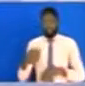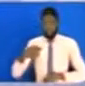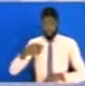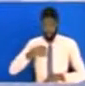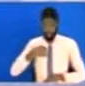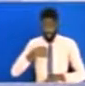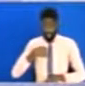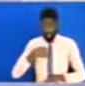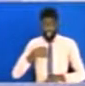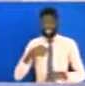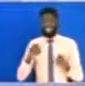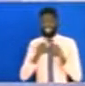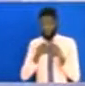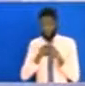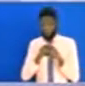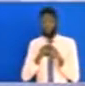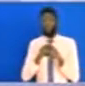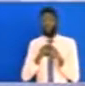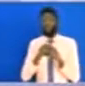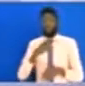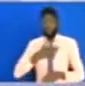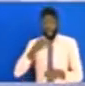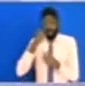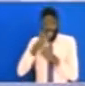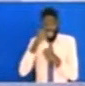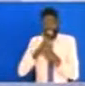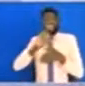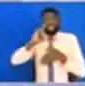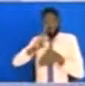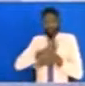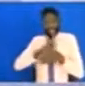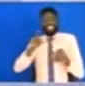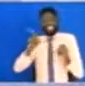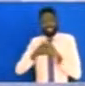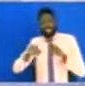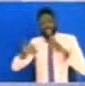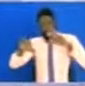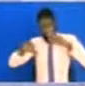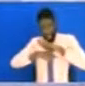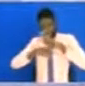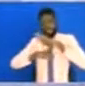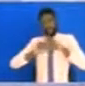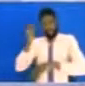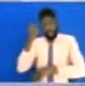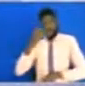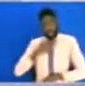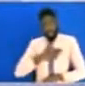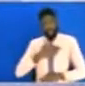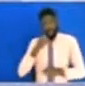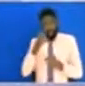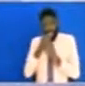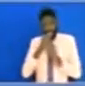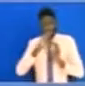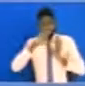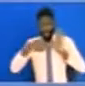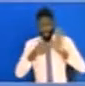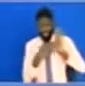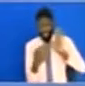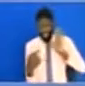that my duty as deputy president is concerned, I